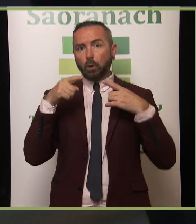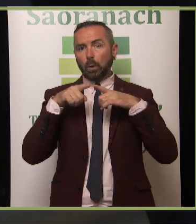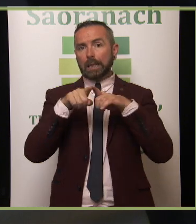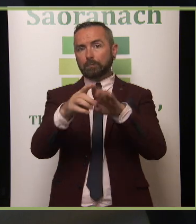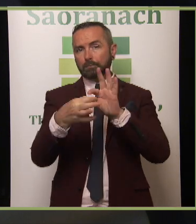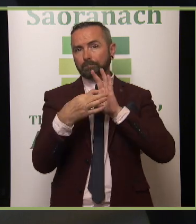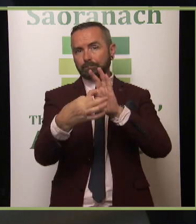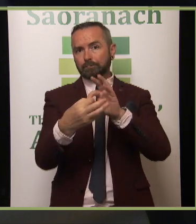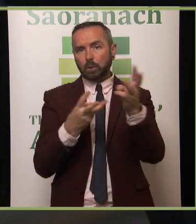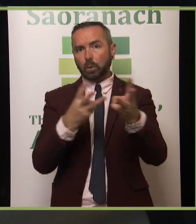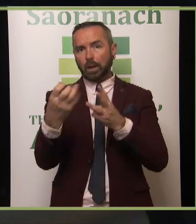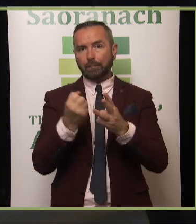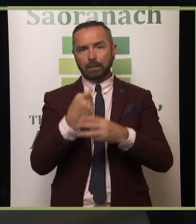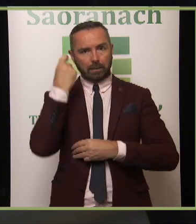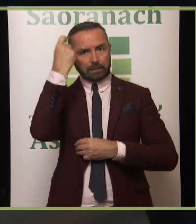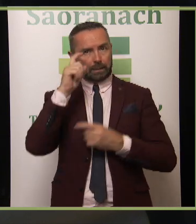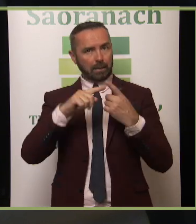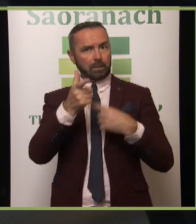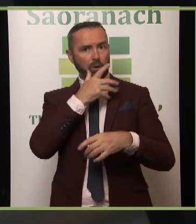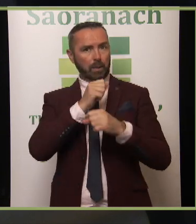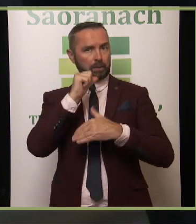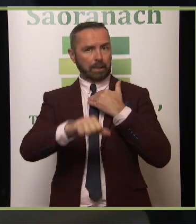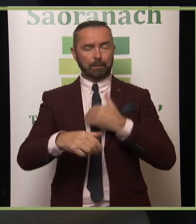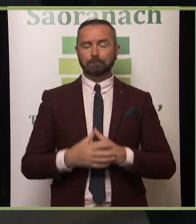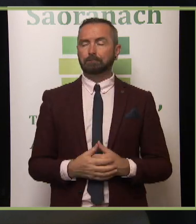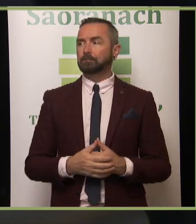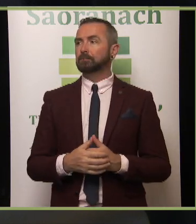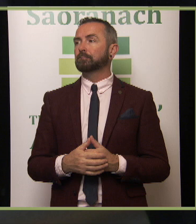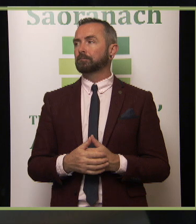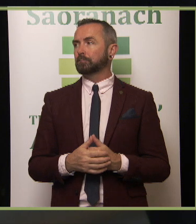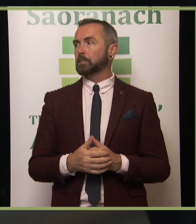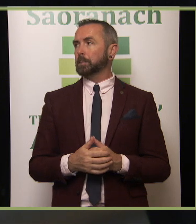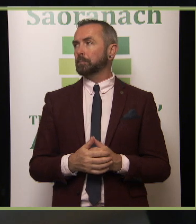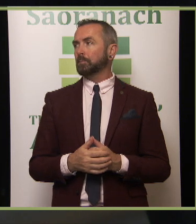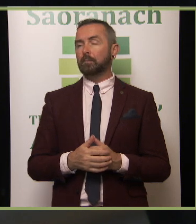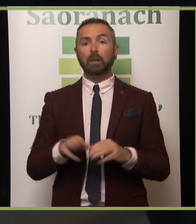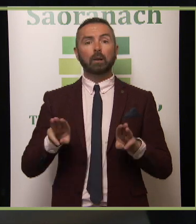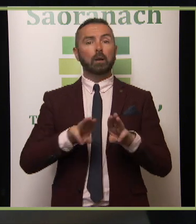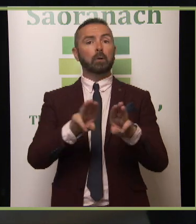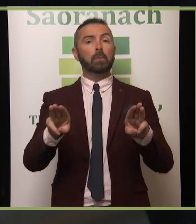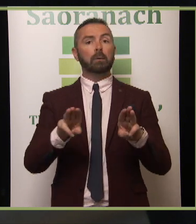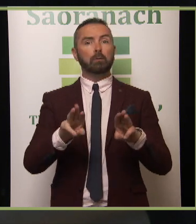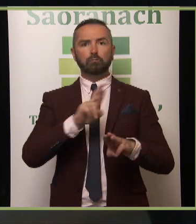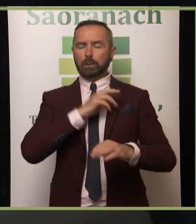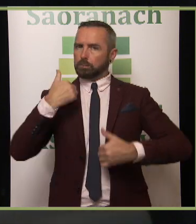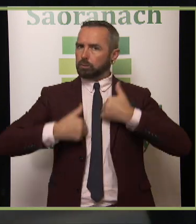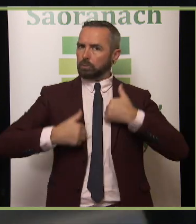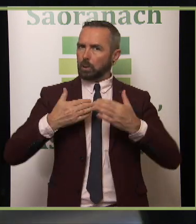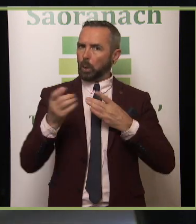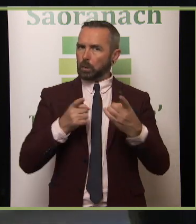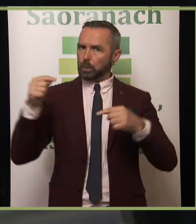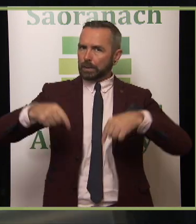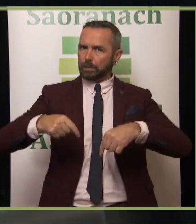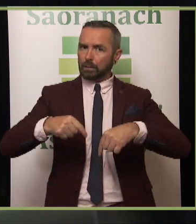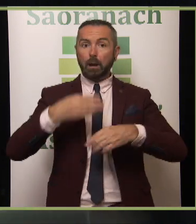consider and talk about today. People are interested in this work, not only in Ireland, but abroad. You might have